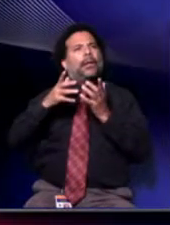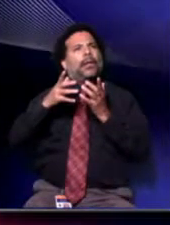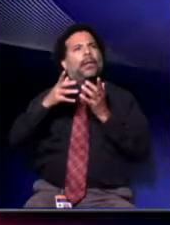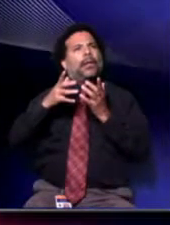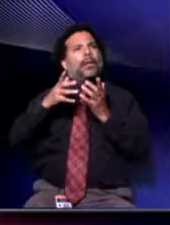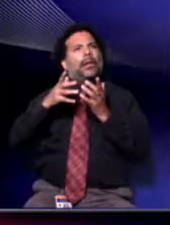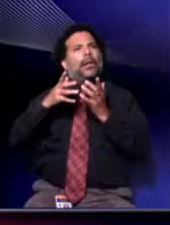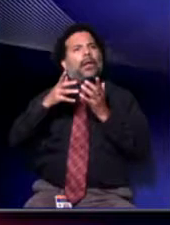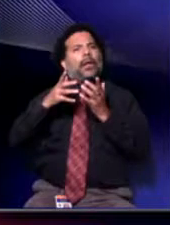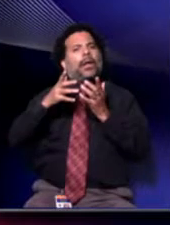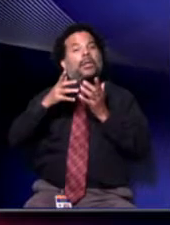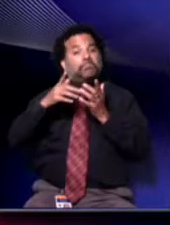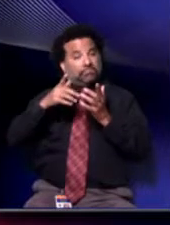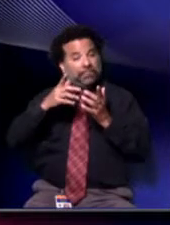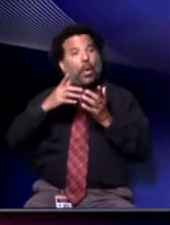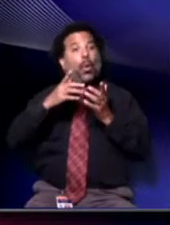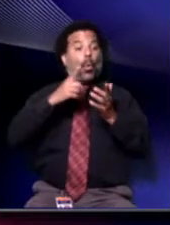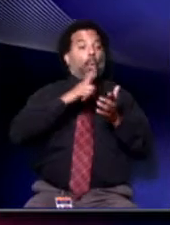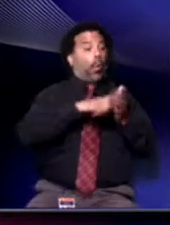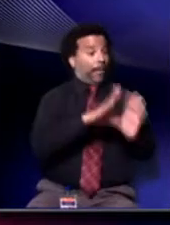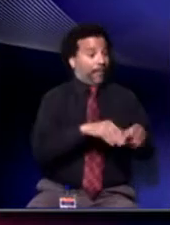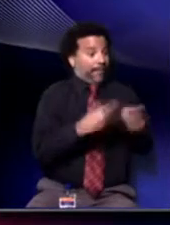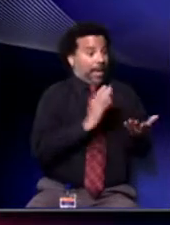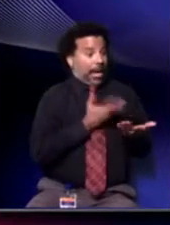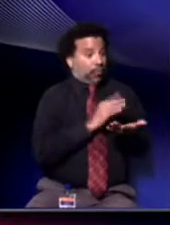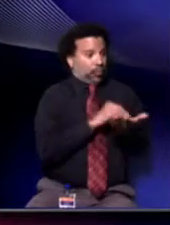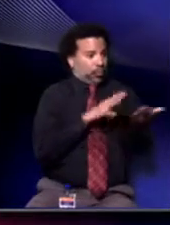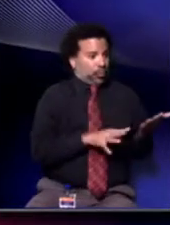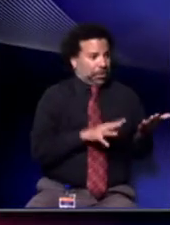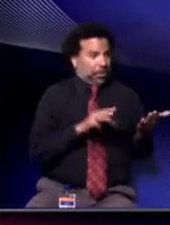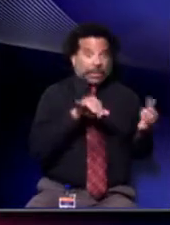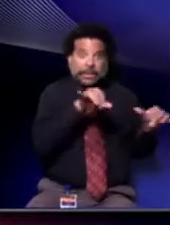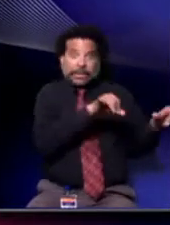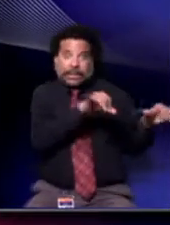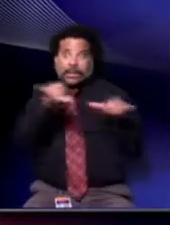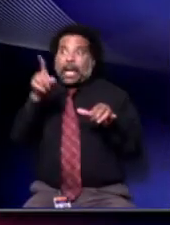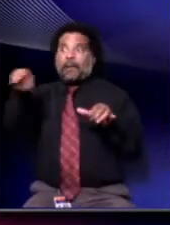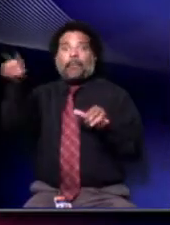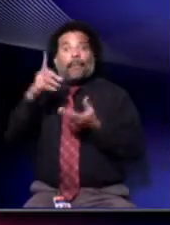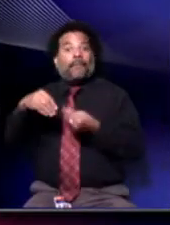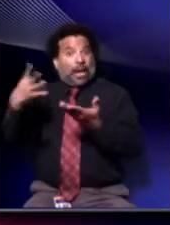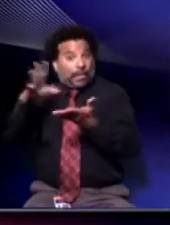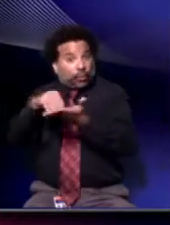level of service that we're giving the kids and the scope of services that we're giving these kids? So